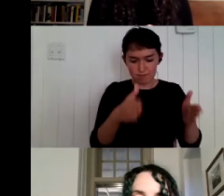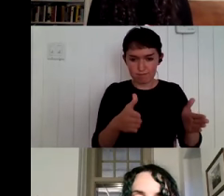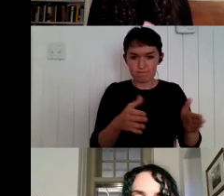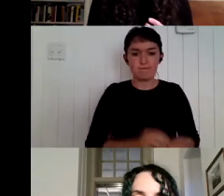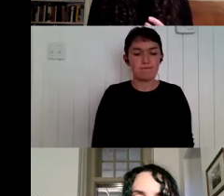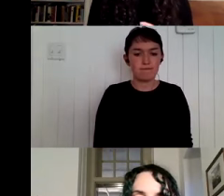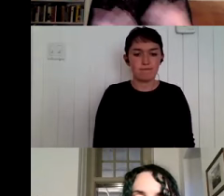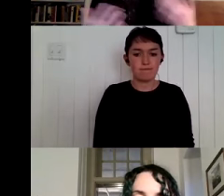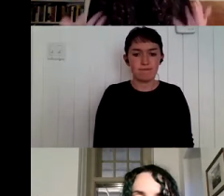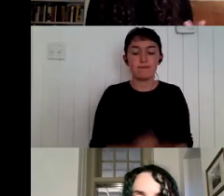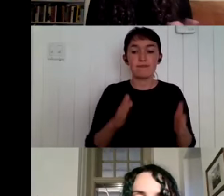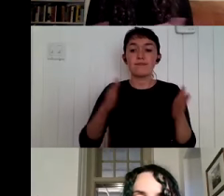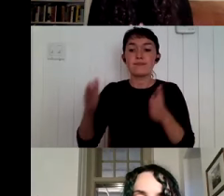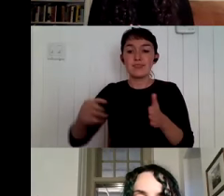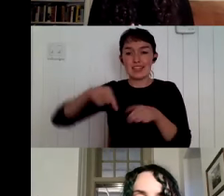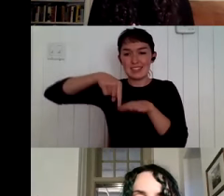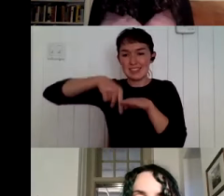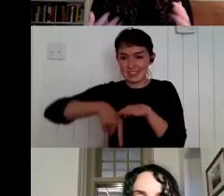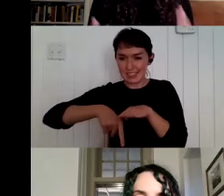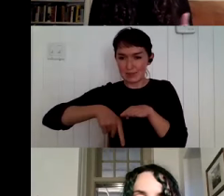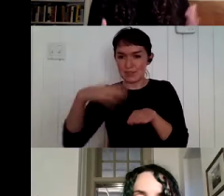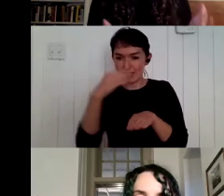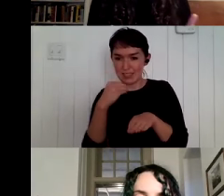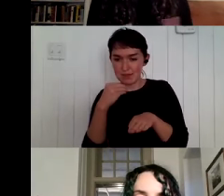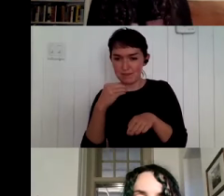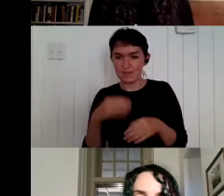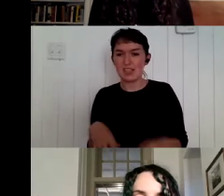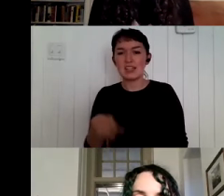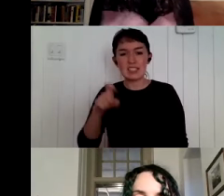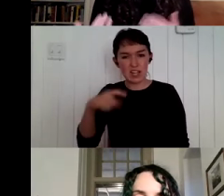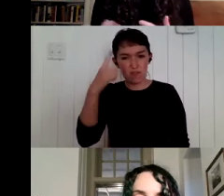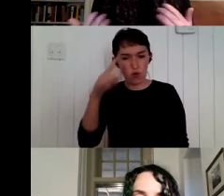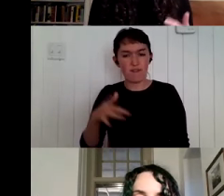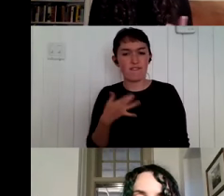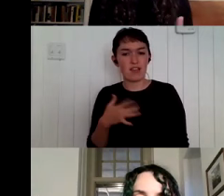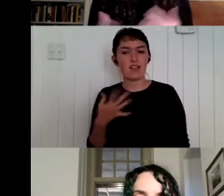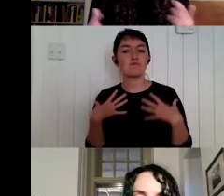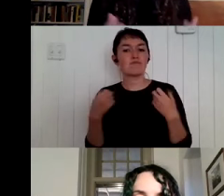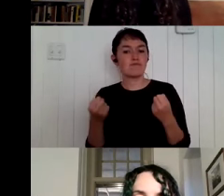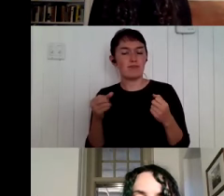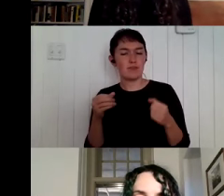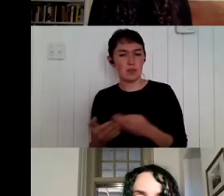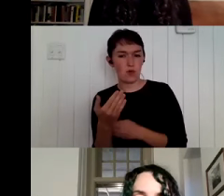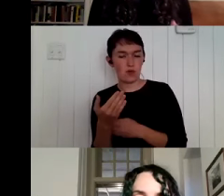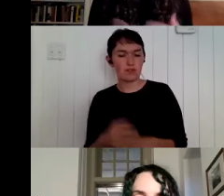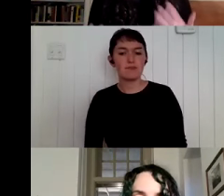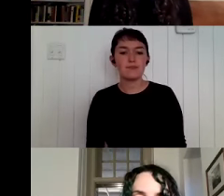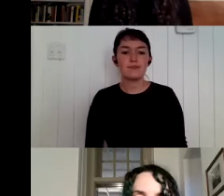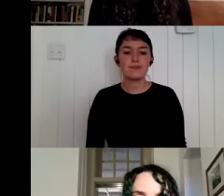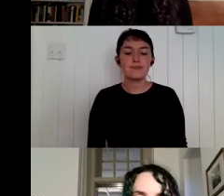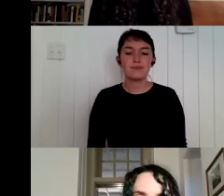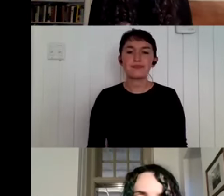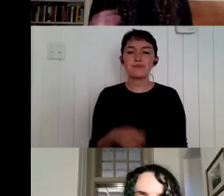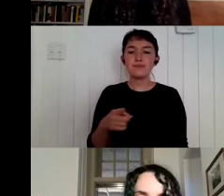that's necessary for feeling refreshed. During slow wave sleep, your heartbeat and breathing slow down further, your